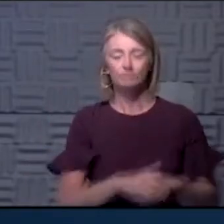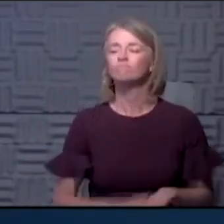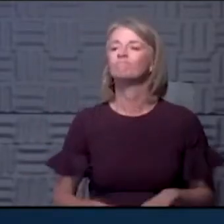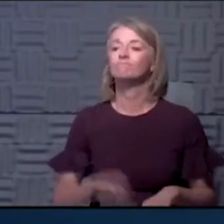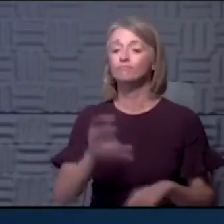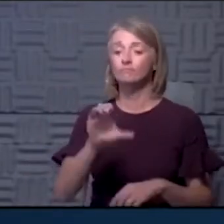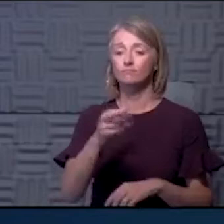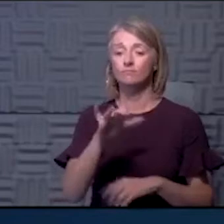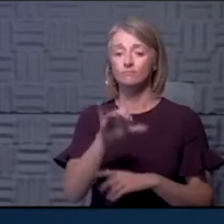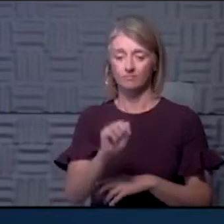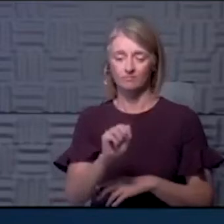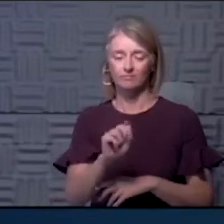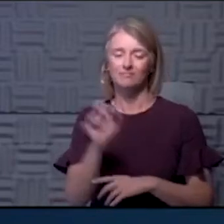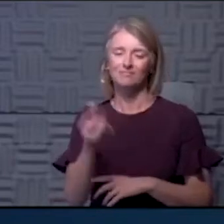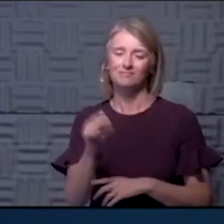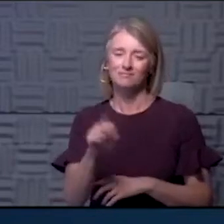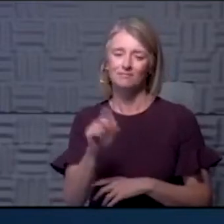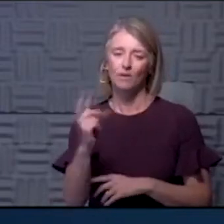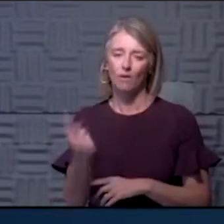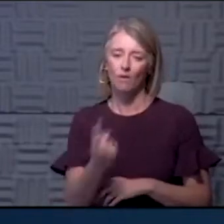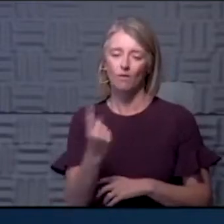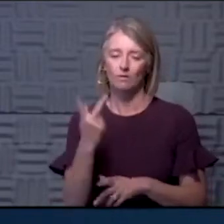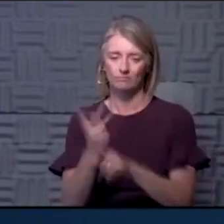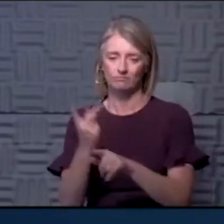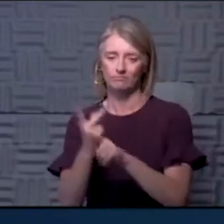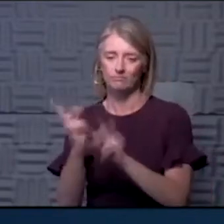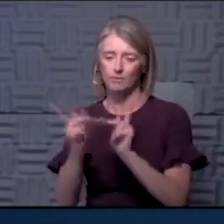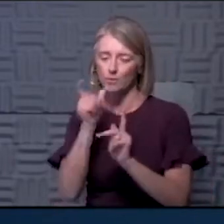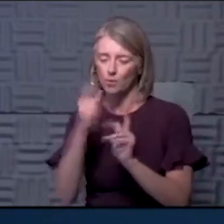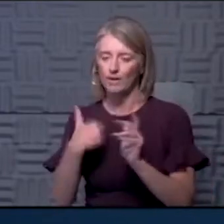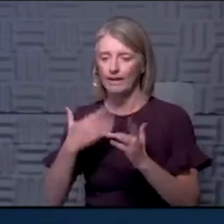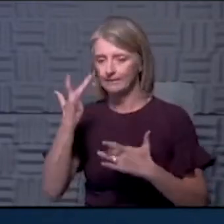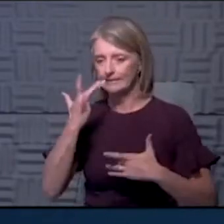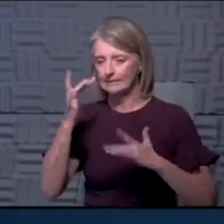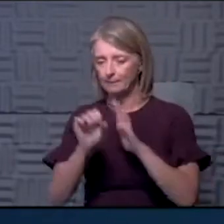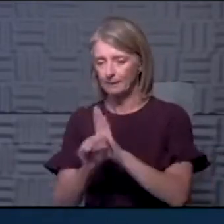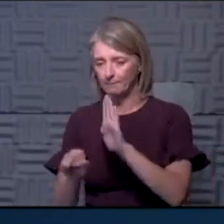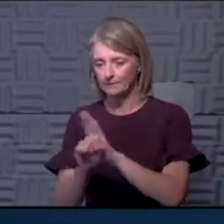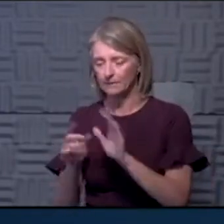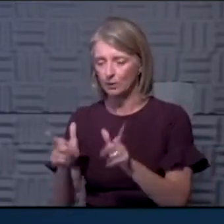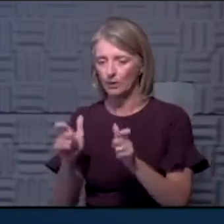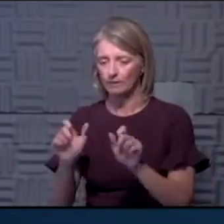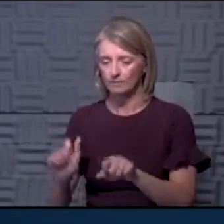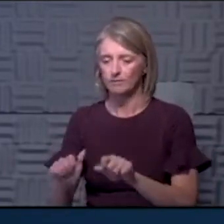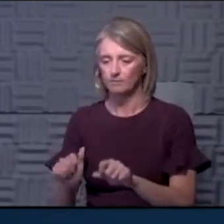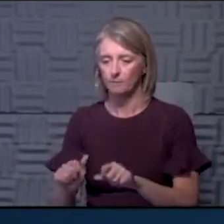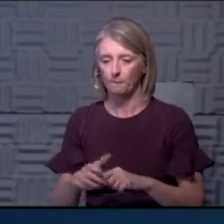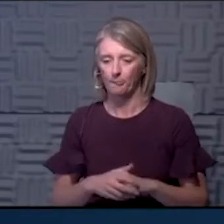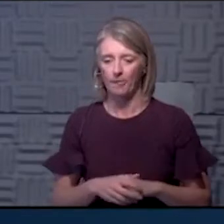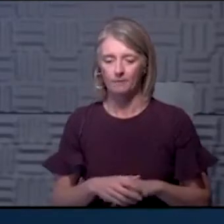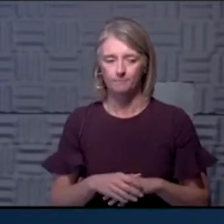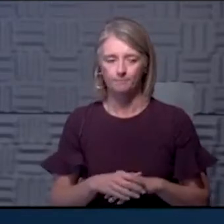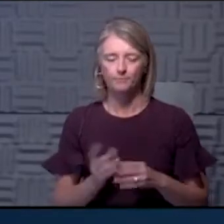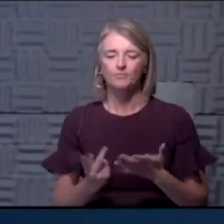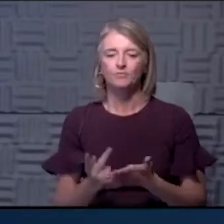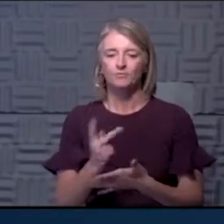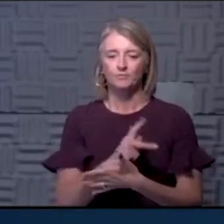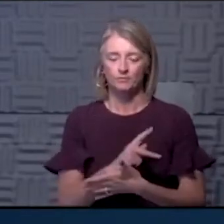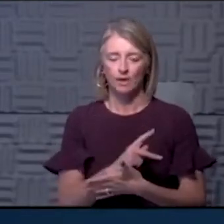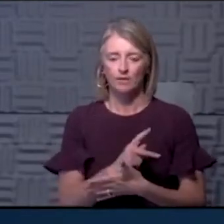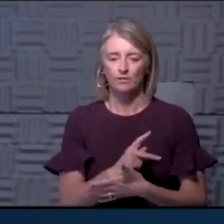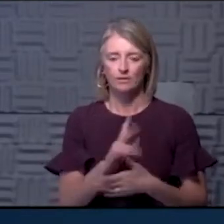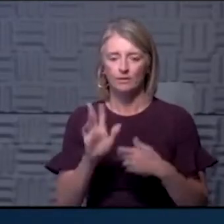Yeah, obviously we always wanted to take care of the symptomatic individuals as quickly as we can, and there I'm probably prioritizing capacity of